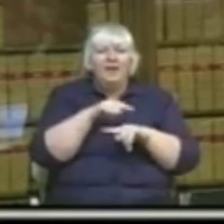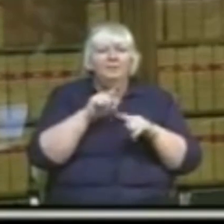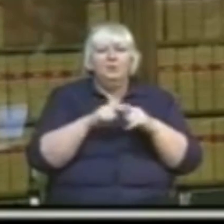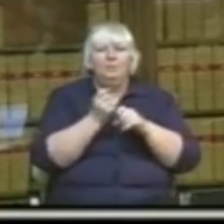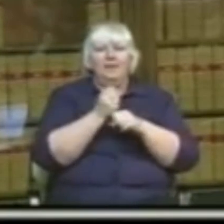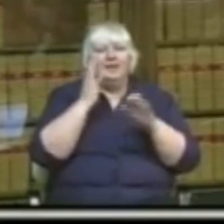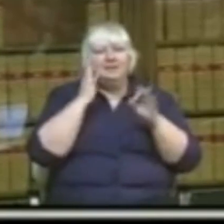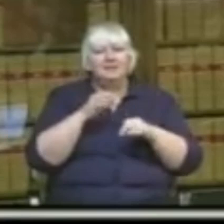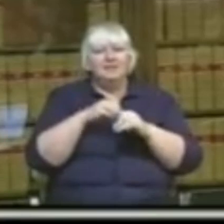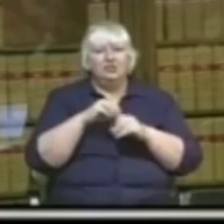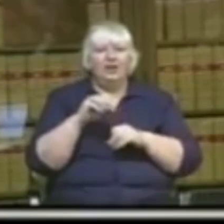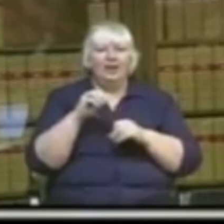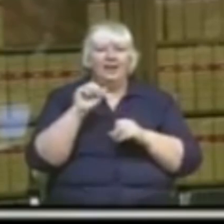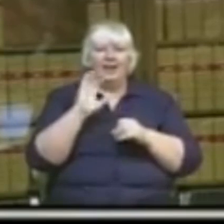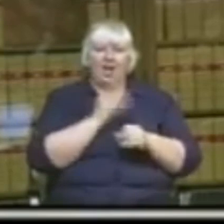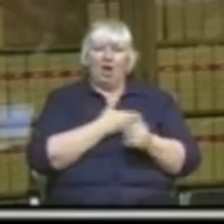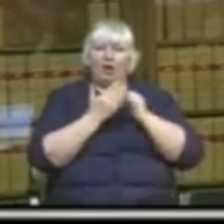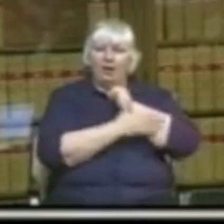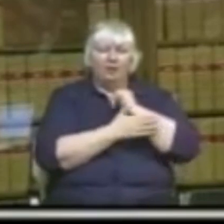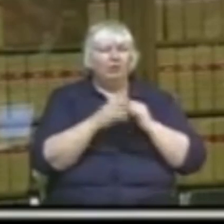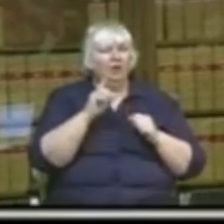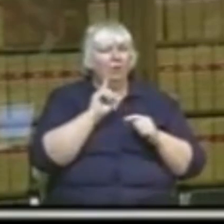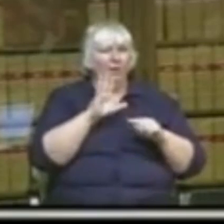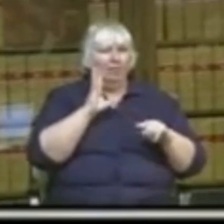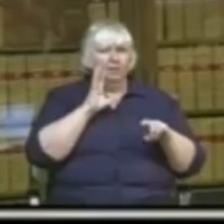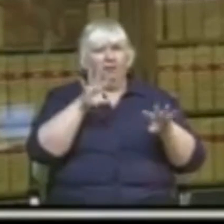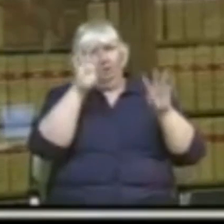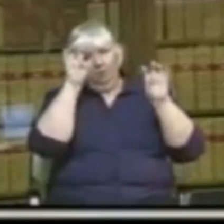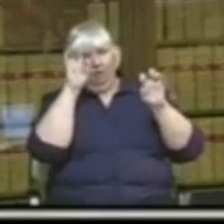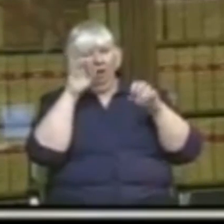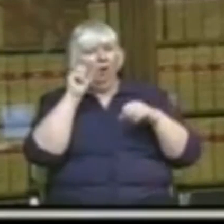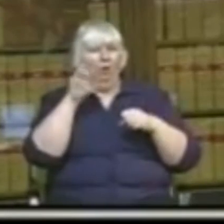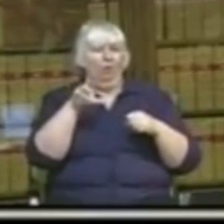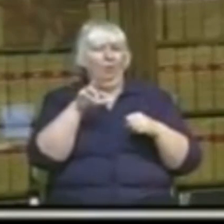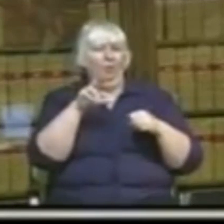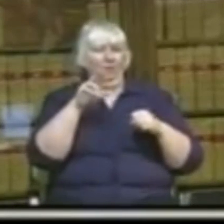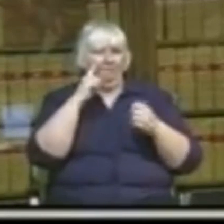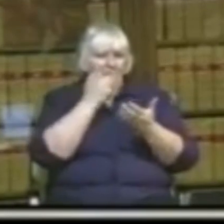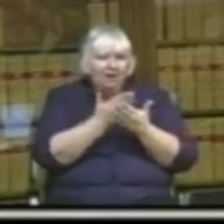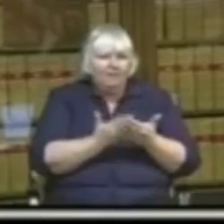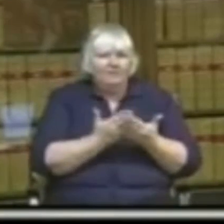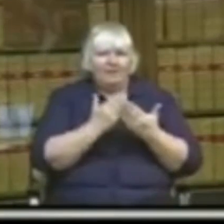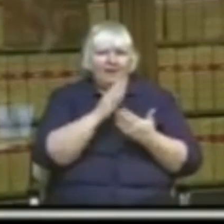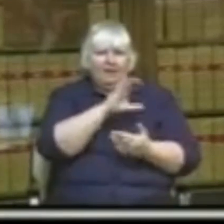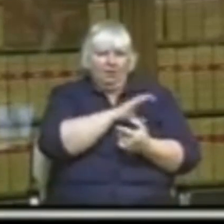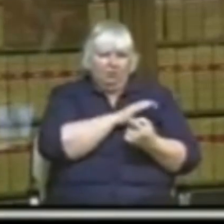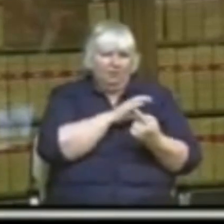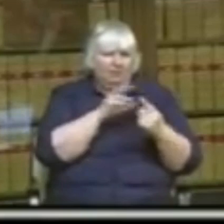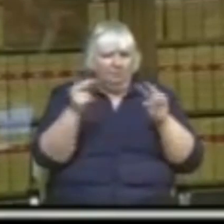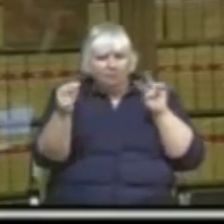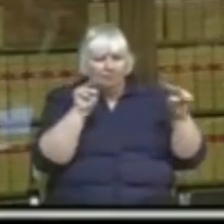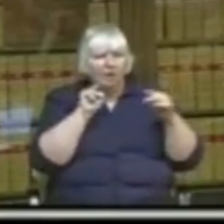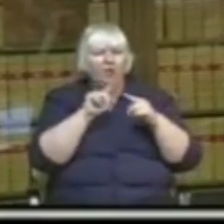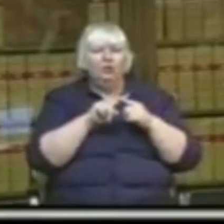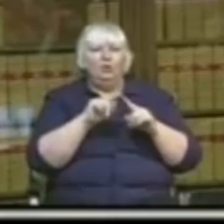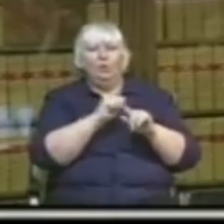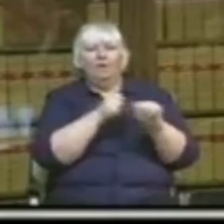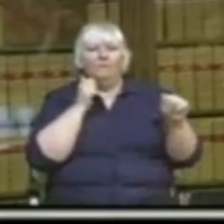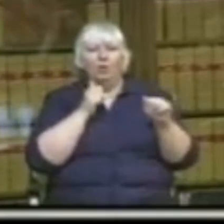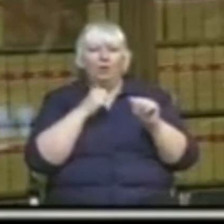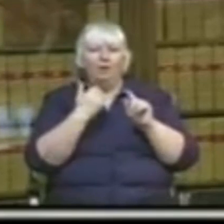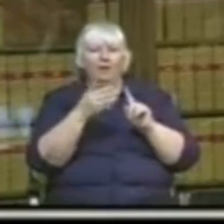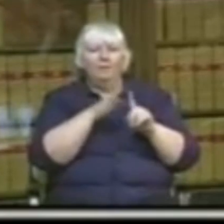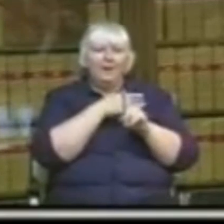democracy? Will they be literate enough in the skepticism and urge to verify that characterizes science to avoid manipulation by